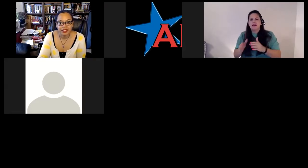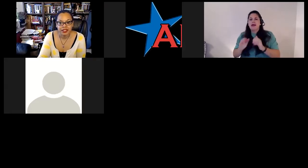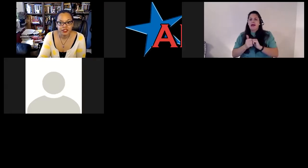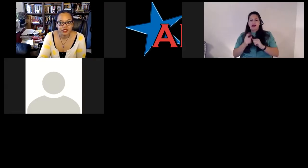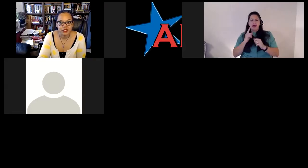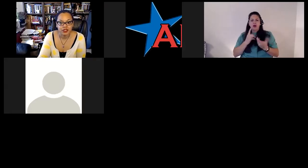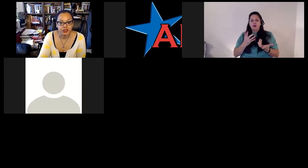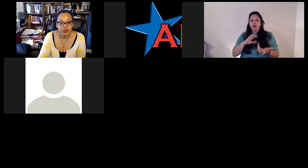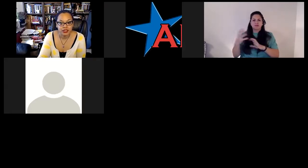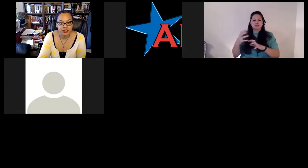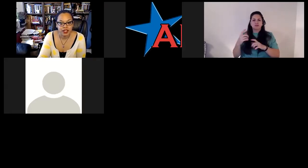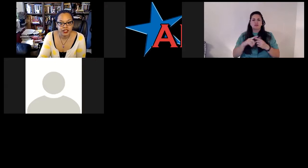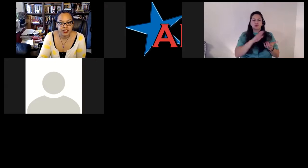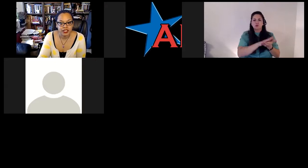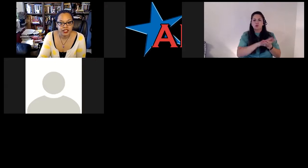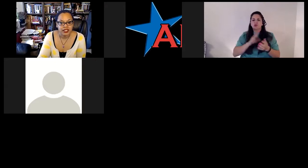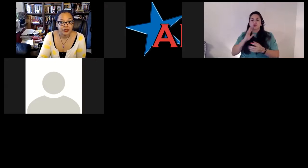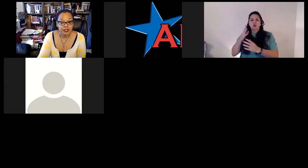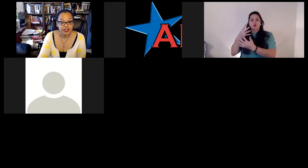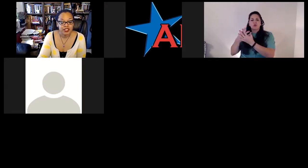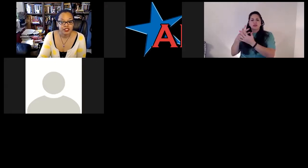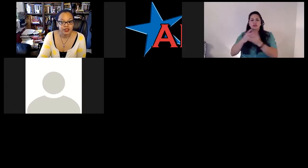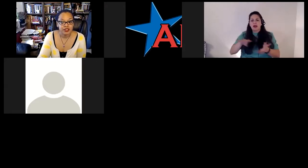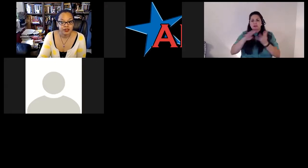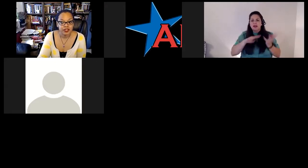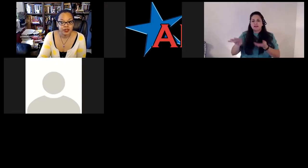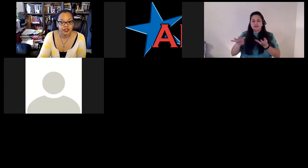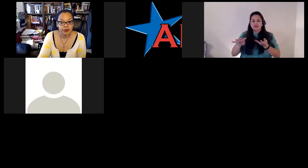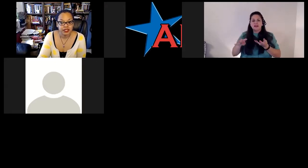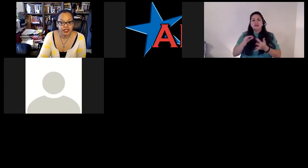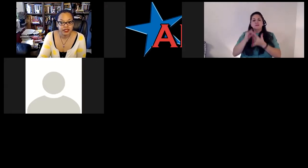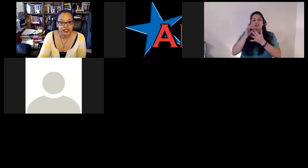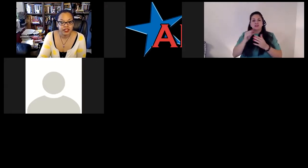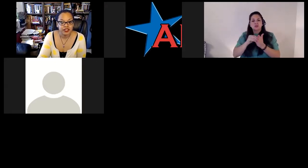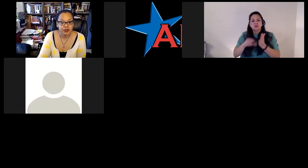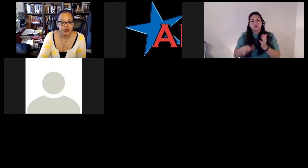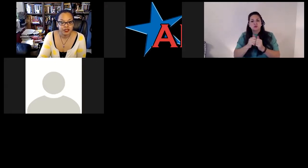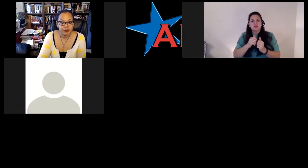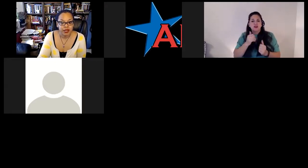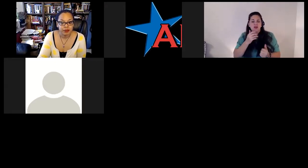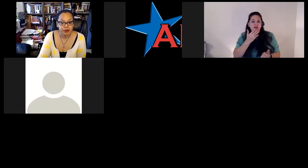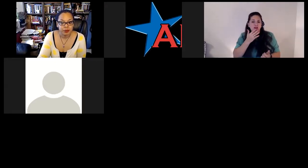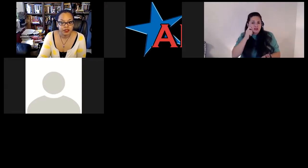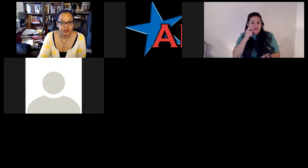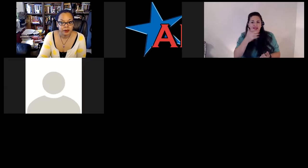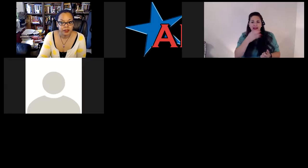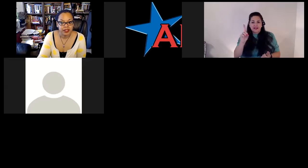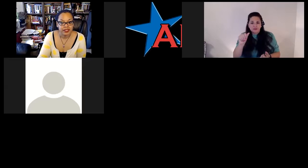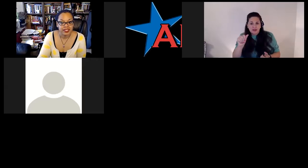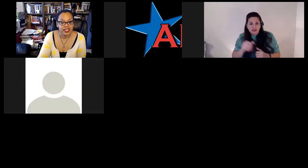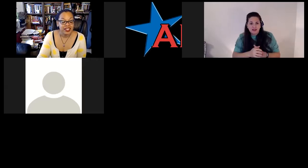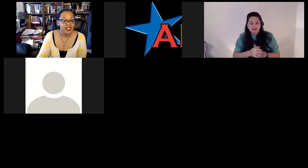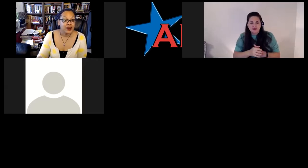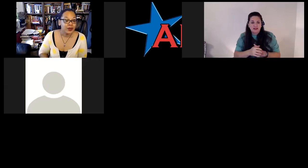pipeline amongst students of color, especially the students of color with disabilities? The school to prison pipeline disproportionately